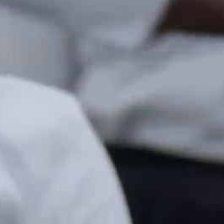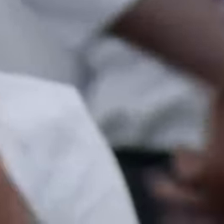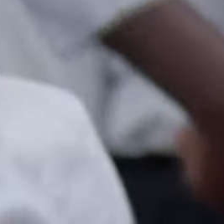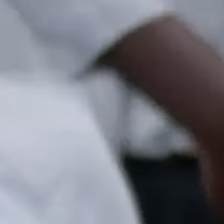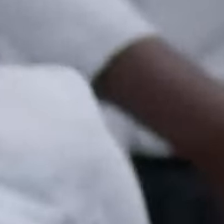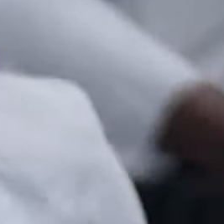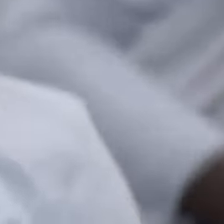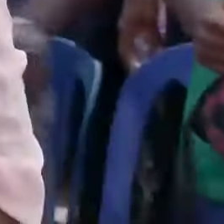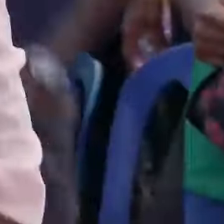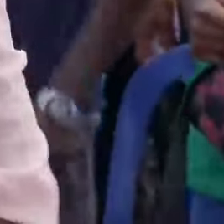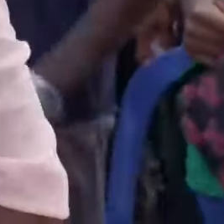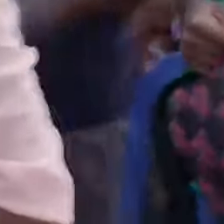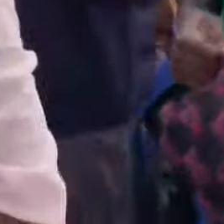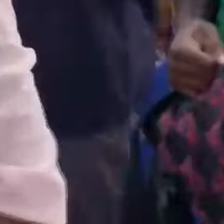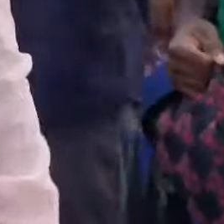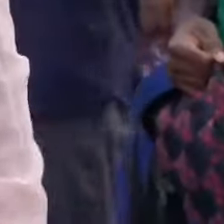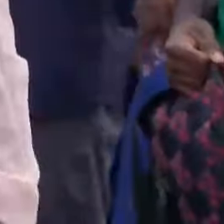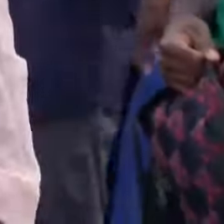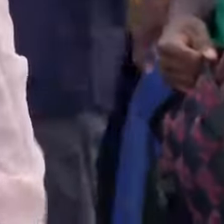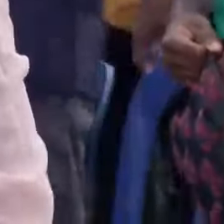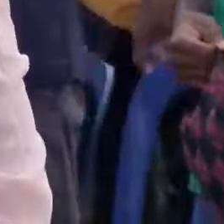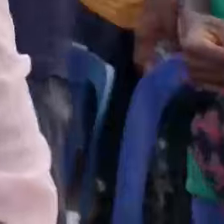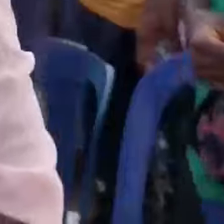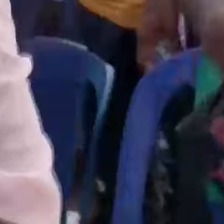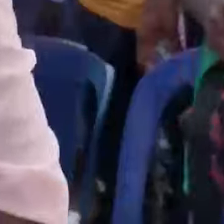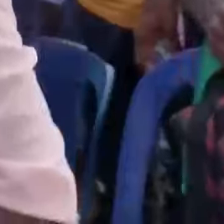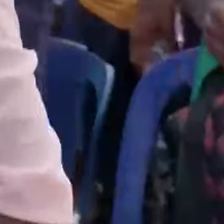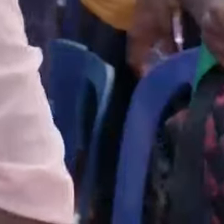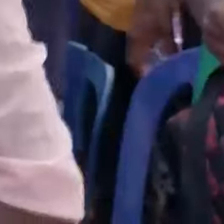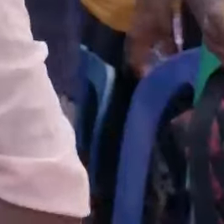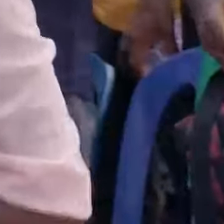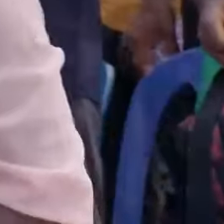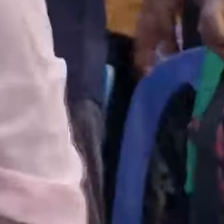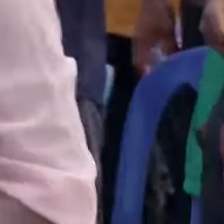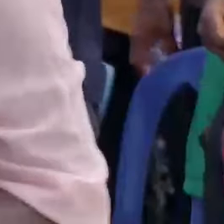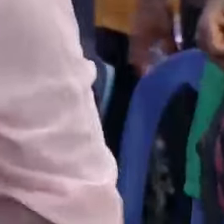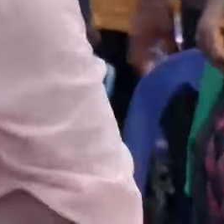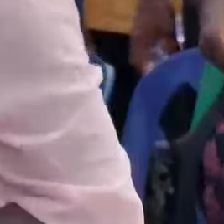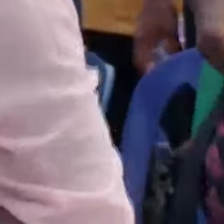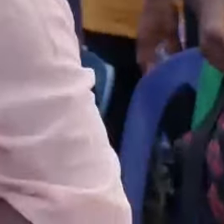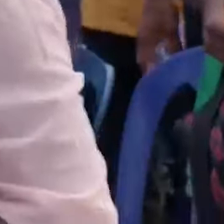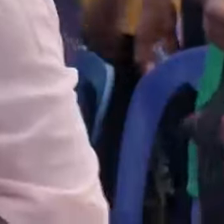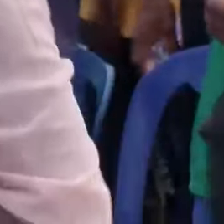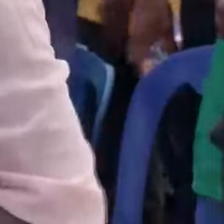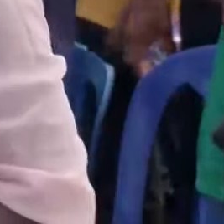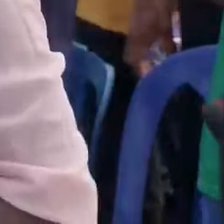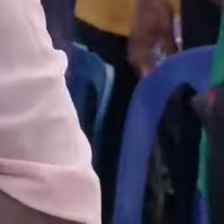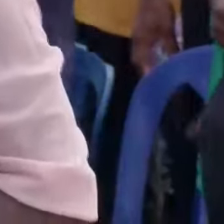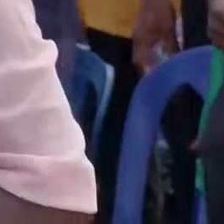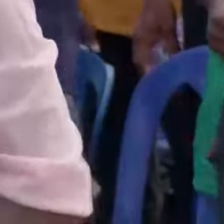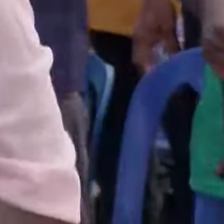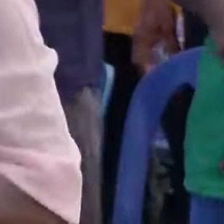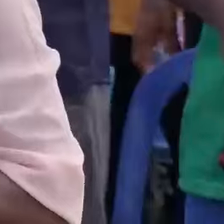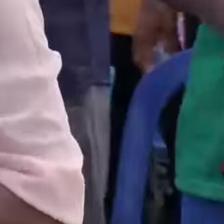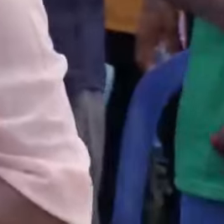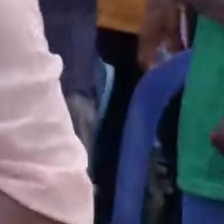I will not remain at the same level. Maybe you are at a good level. There's something higher. We call it